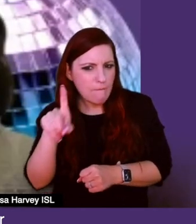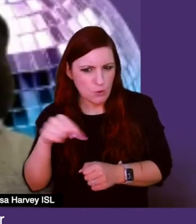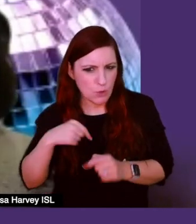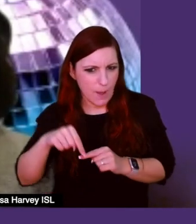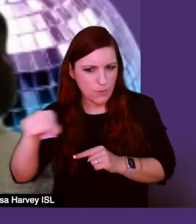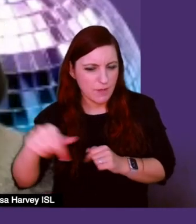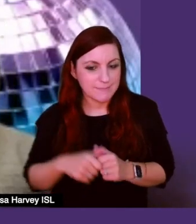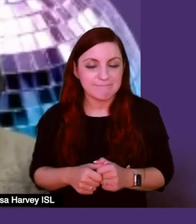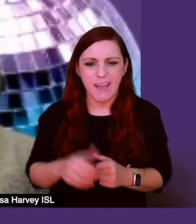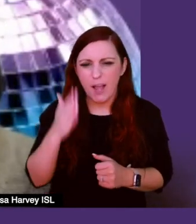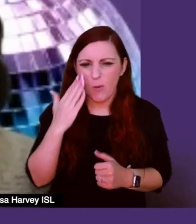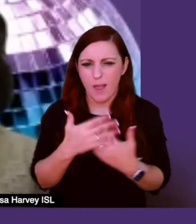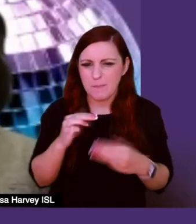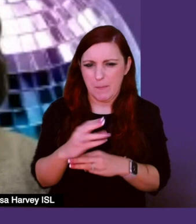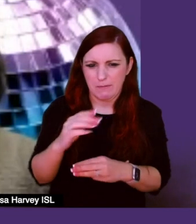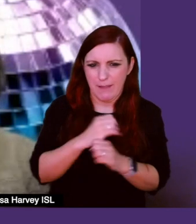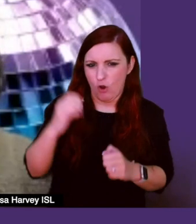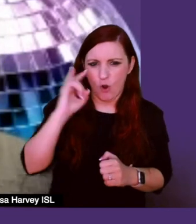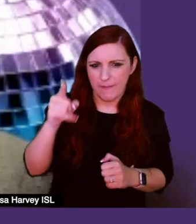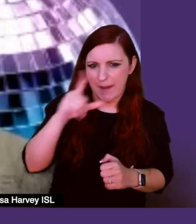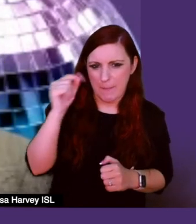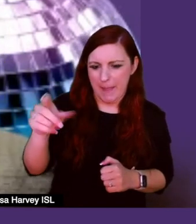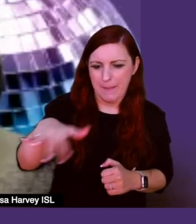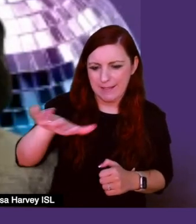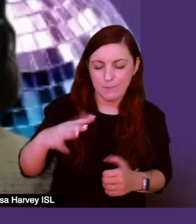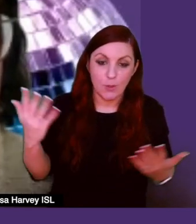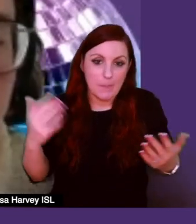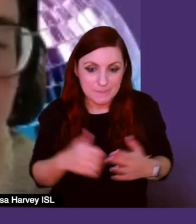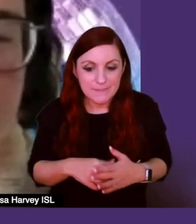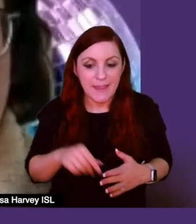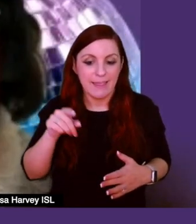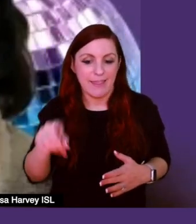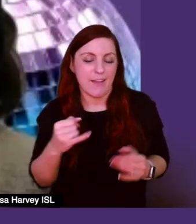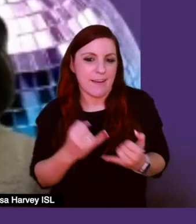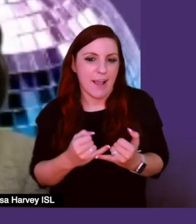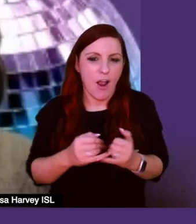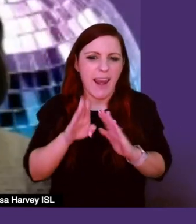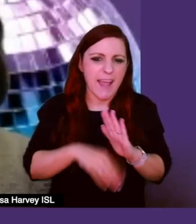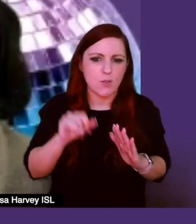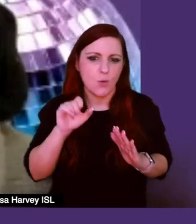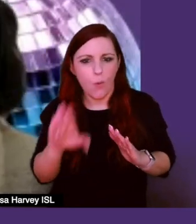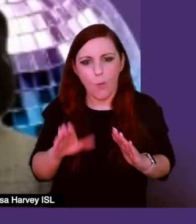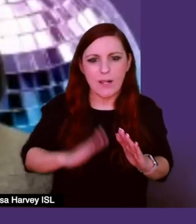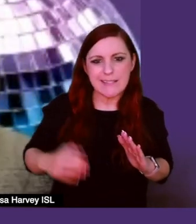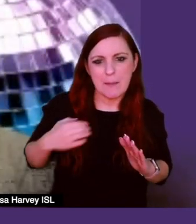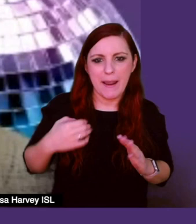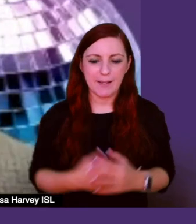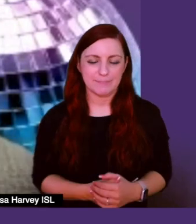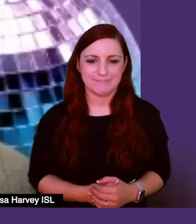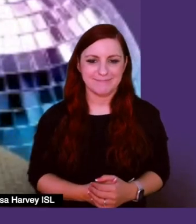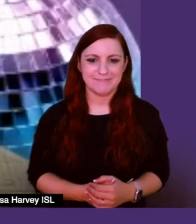Harvard. I know lots of people haven't heard of that place, but, you know, they're sort of like our less cool